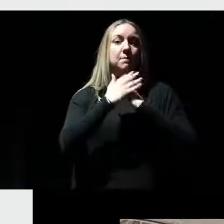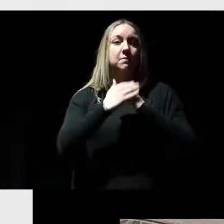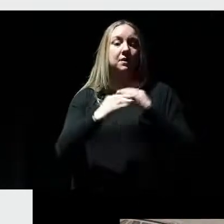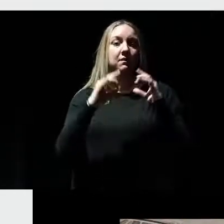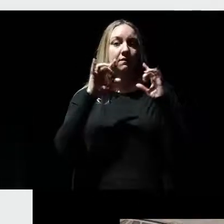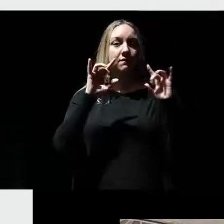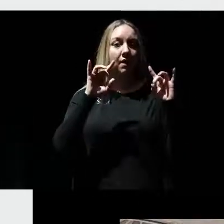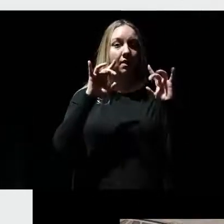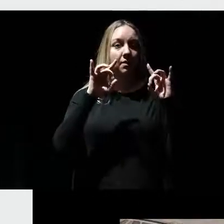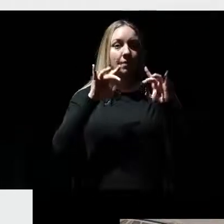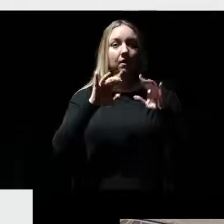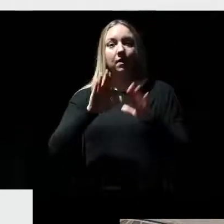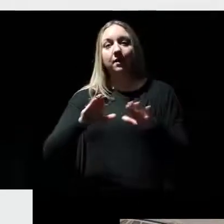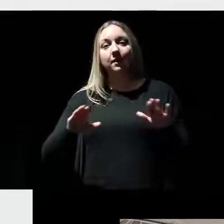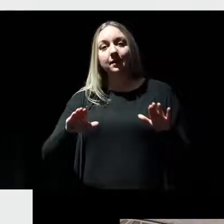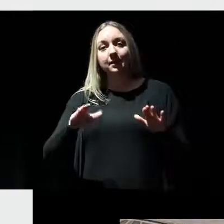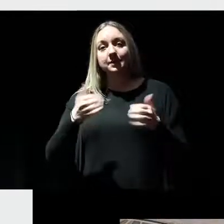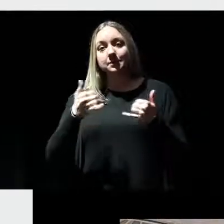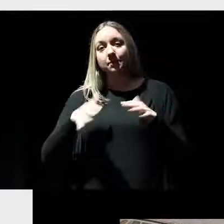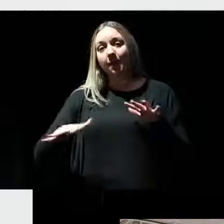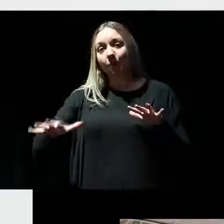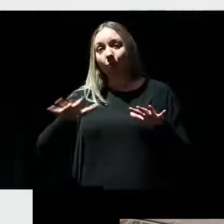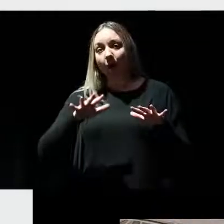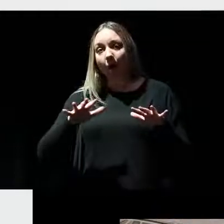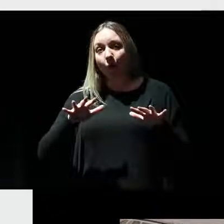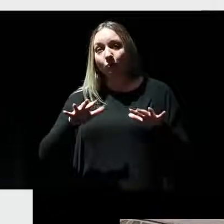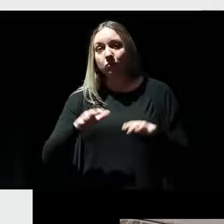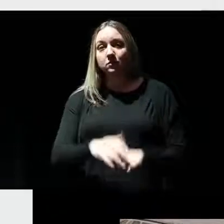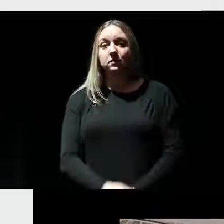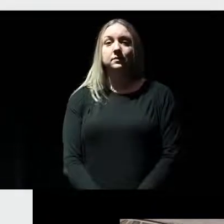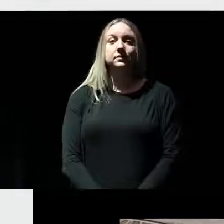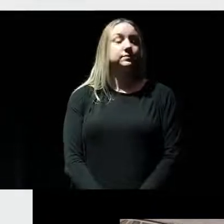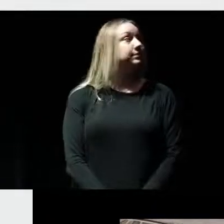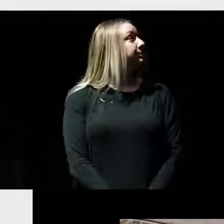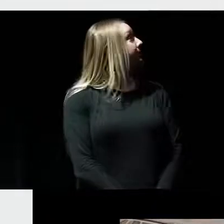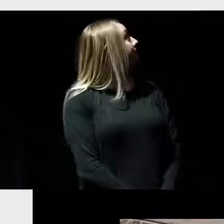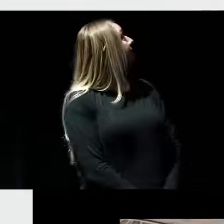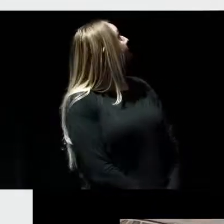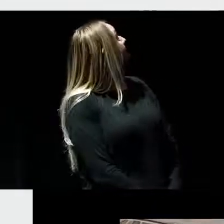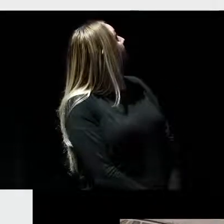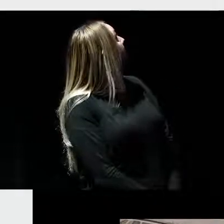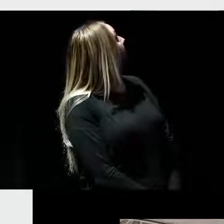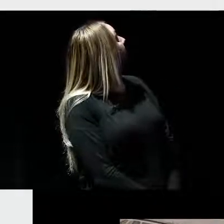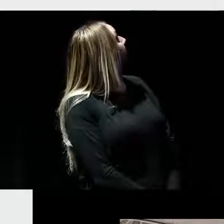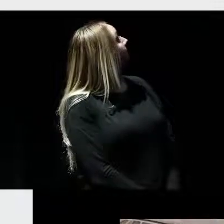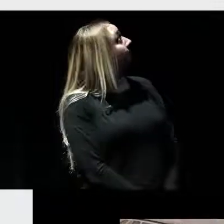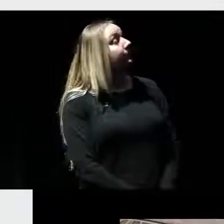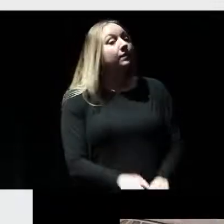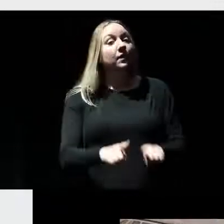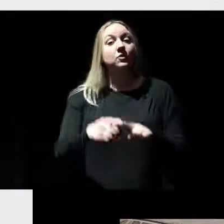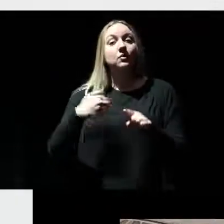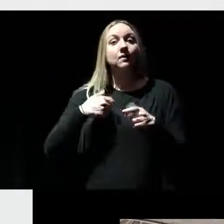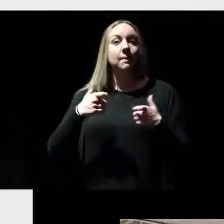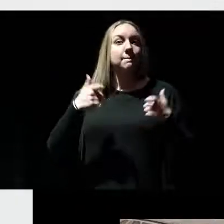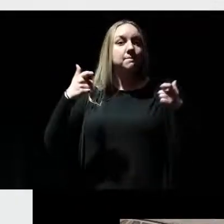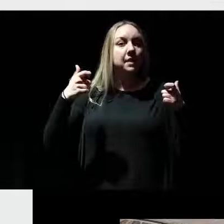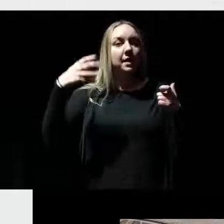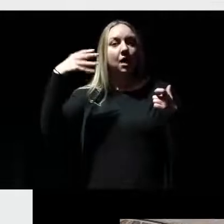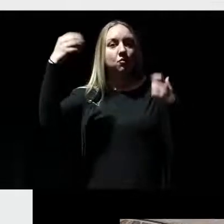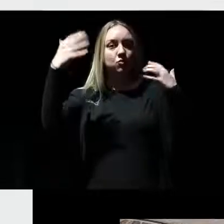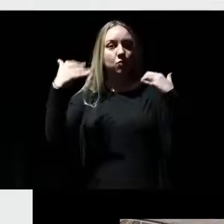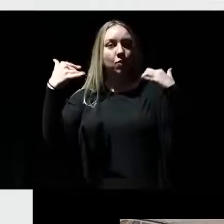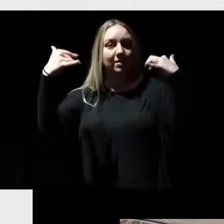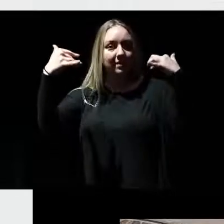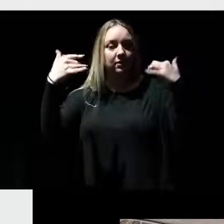children's playground. There's a very large amphitheater where there are